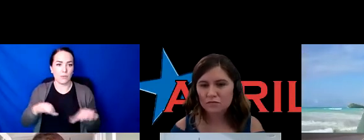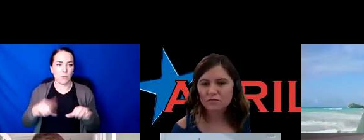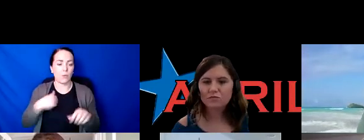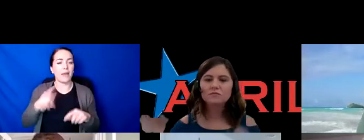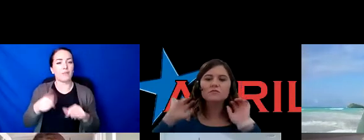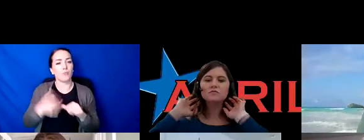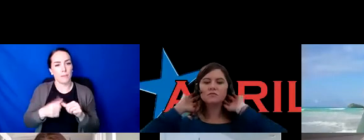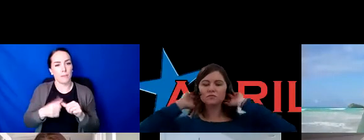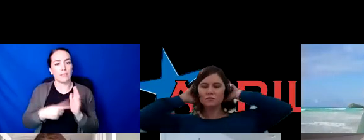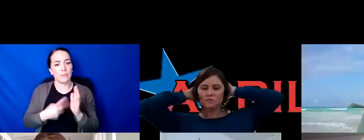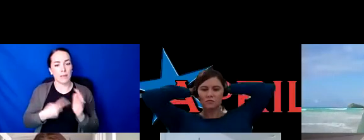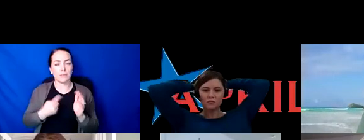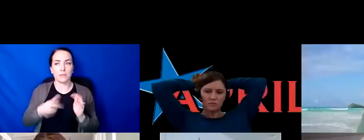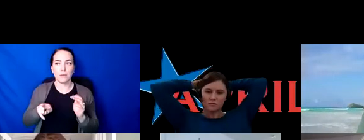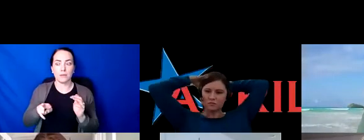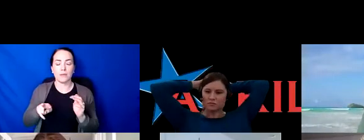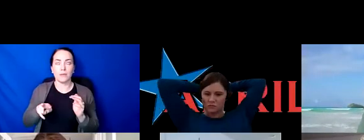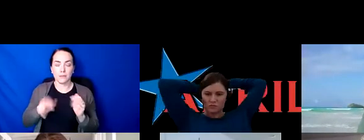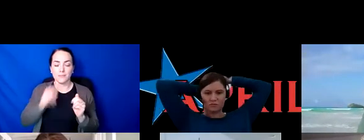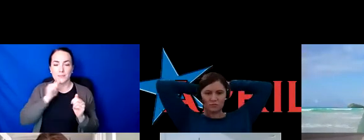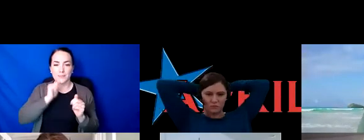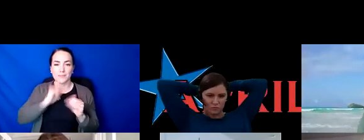little grace, but also educate them,